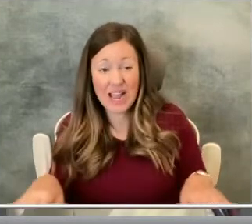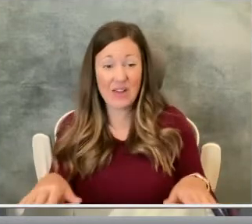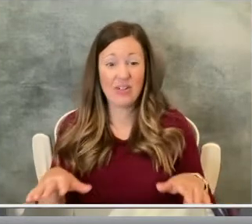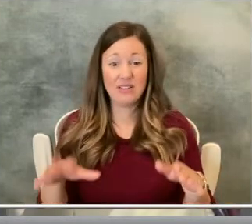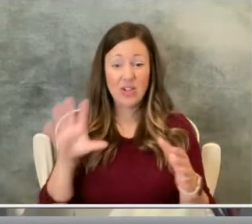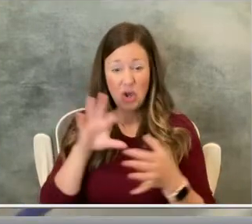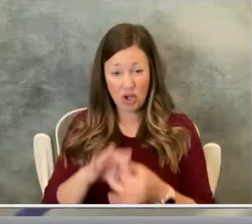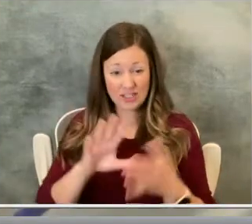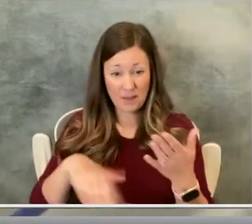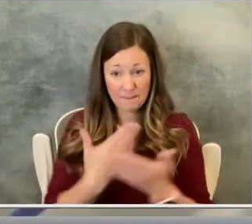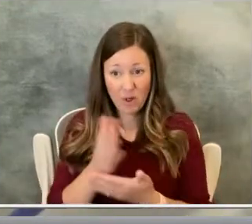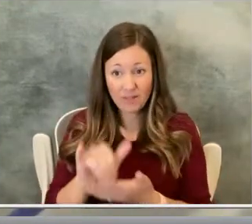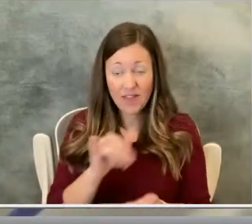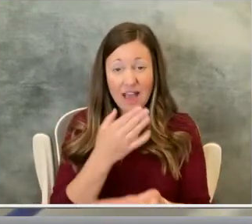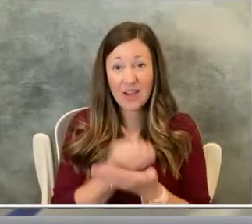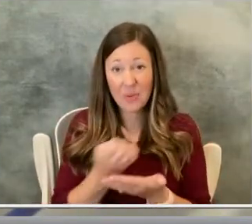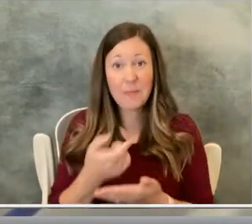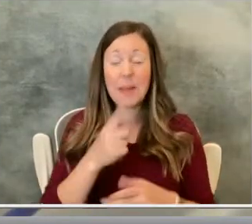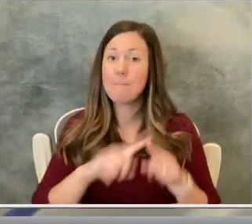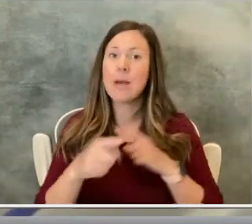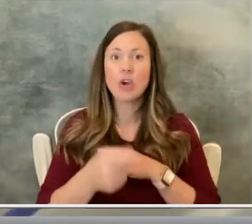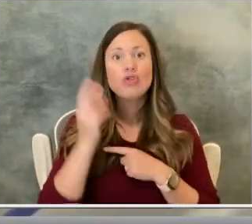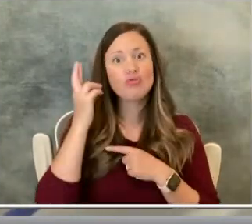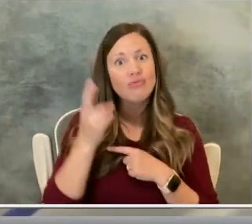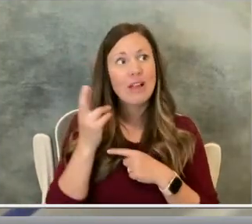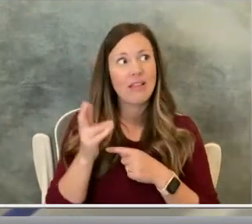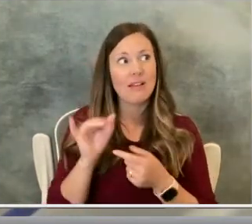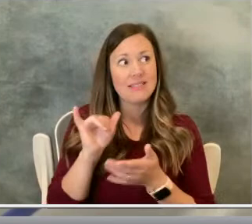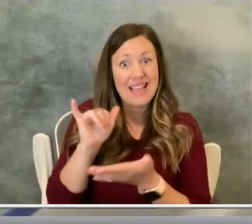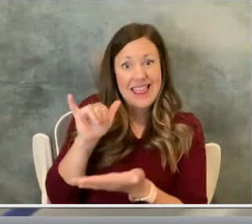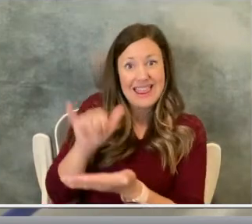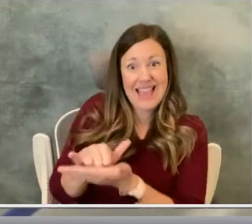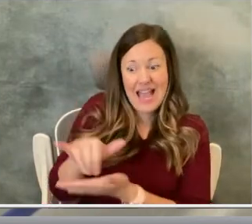the thing that gets you to the next